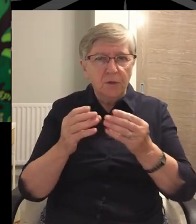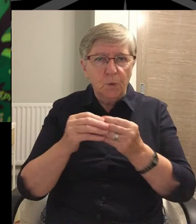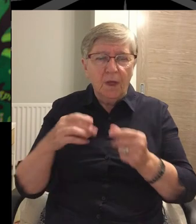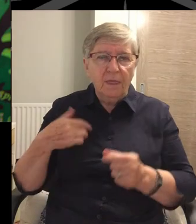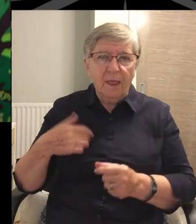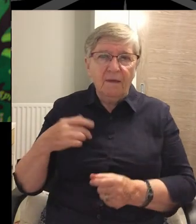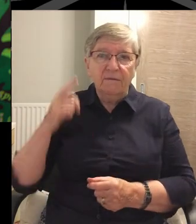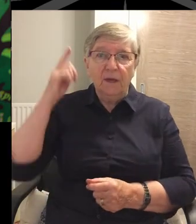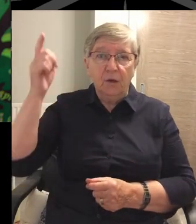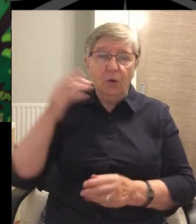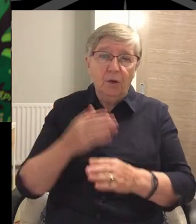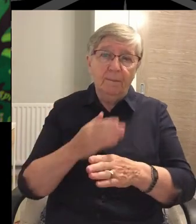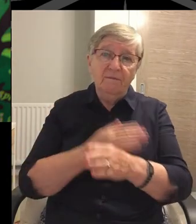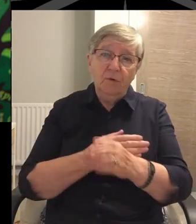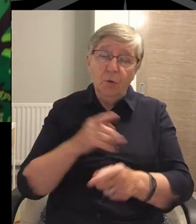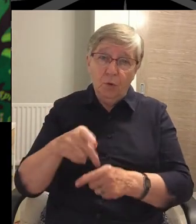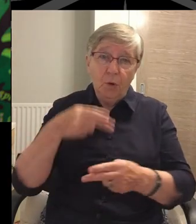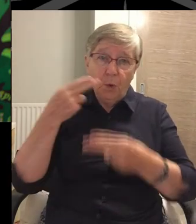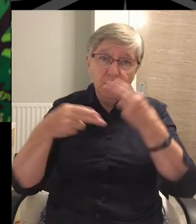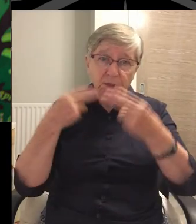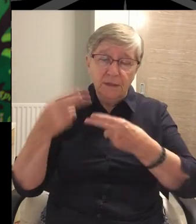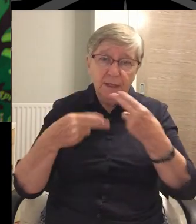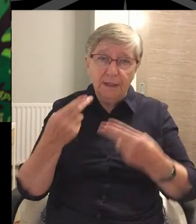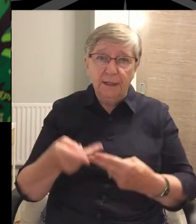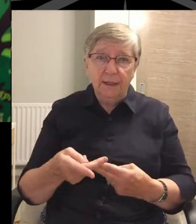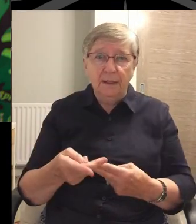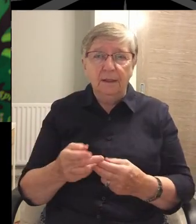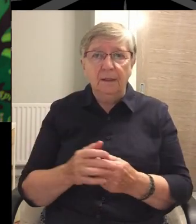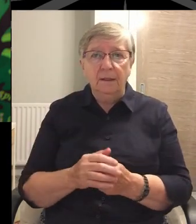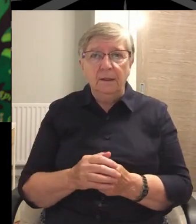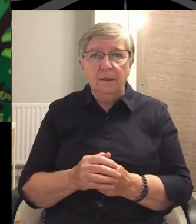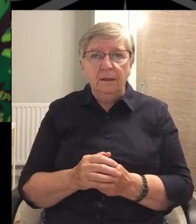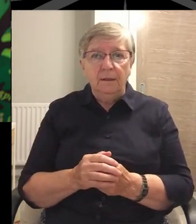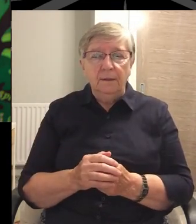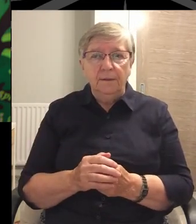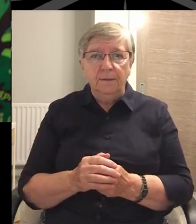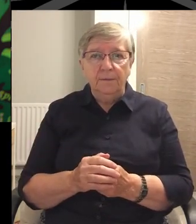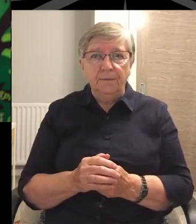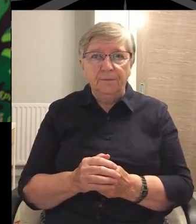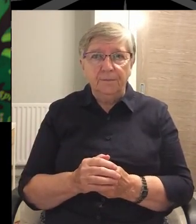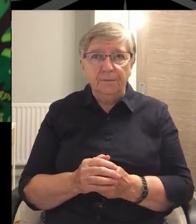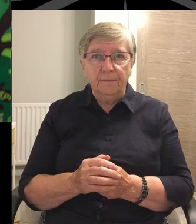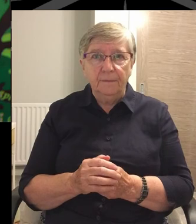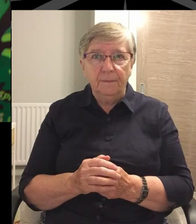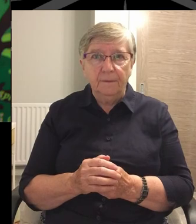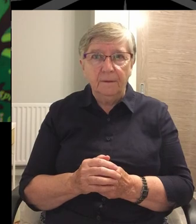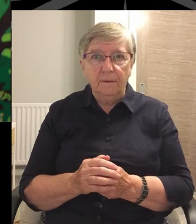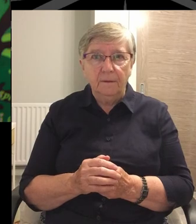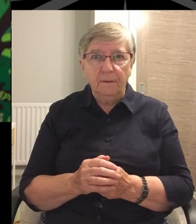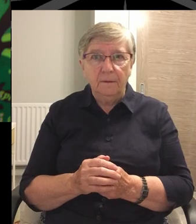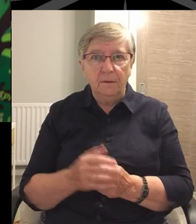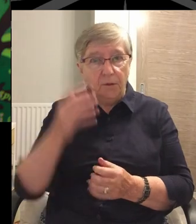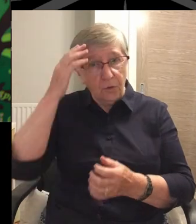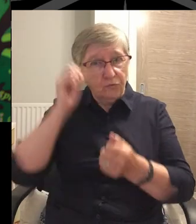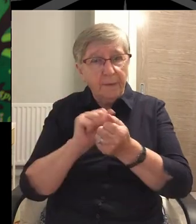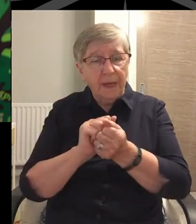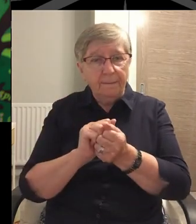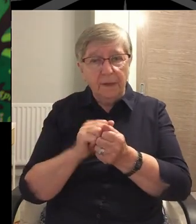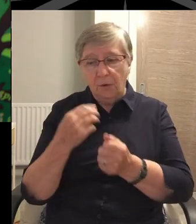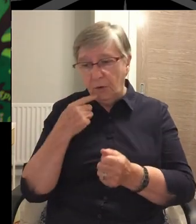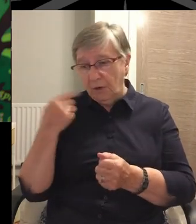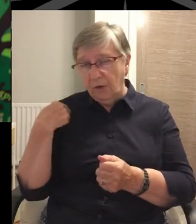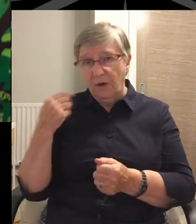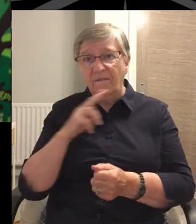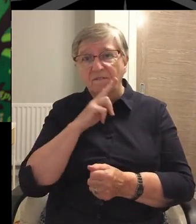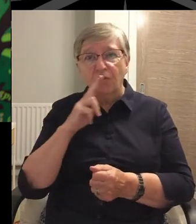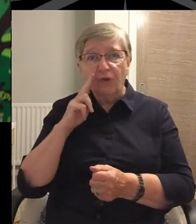thing. Just before we sing that hymn, reminder that there was